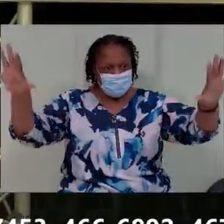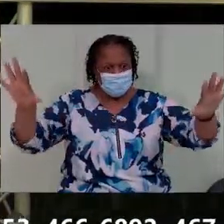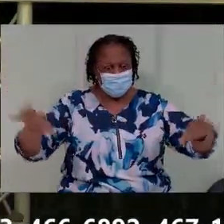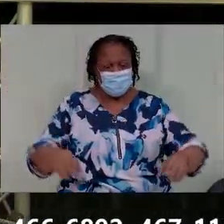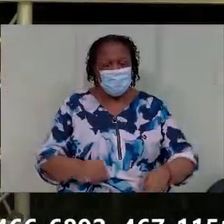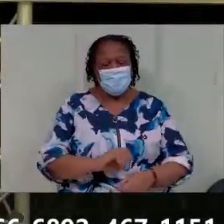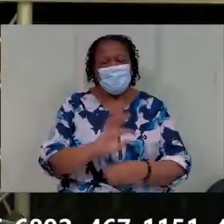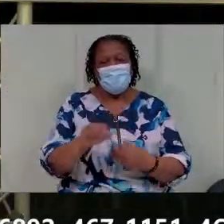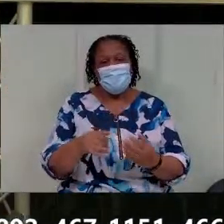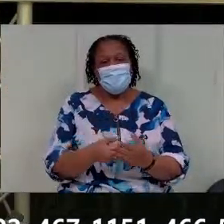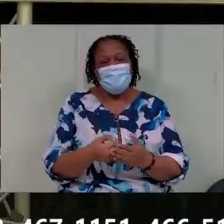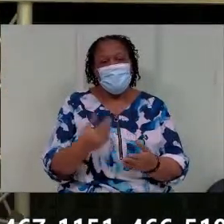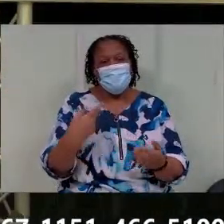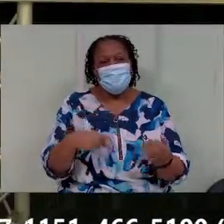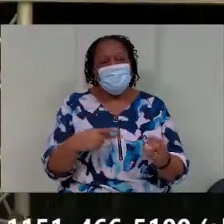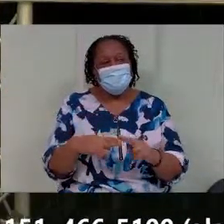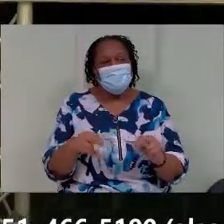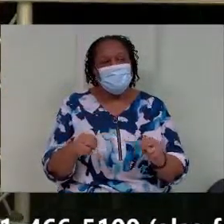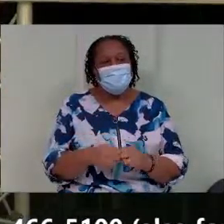borders. Thank you.